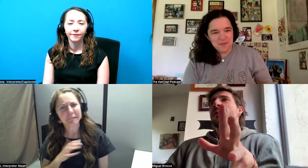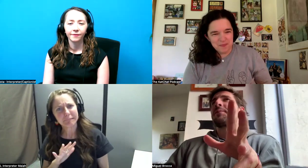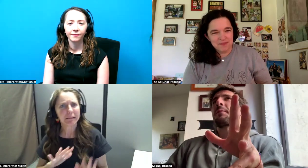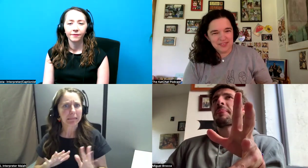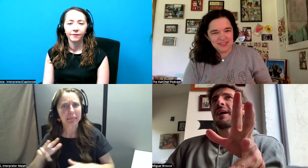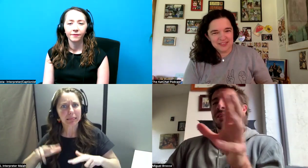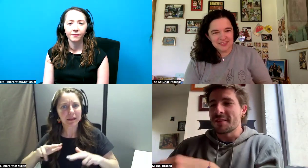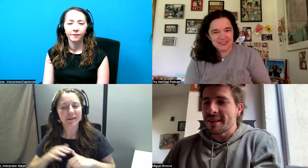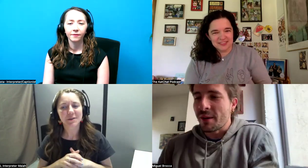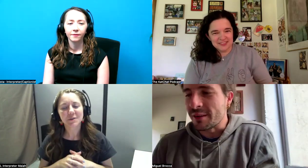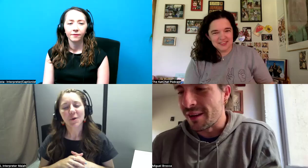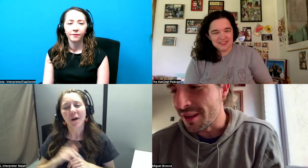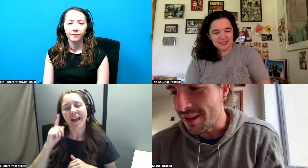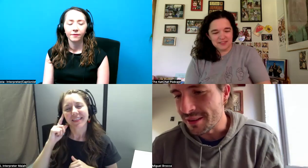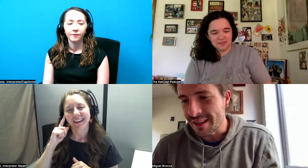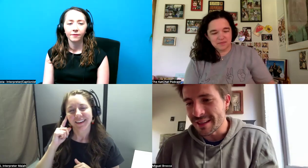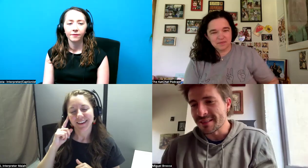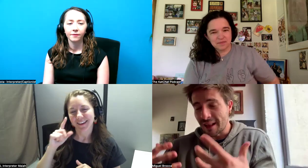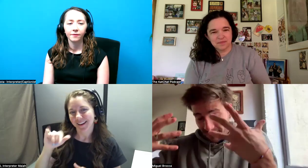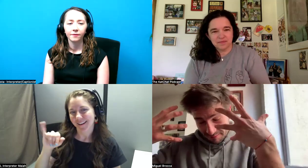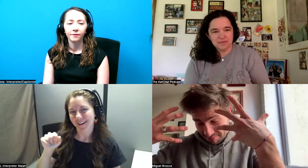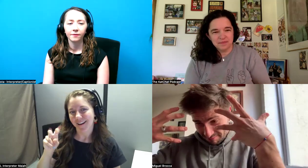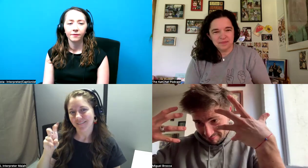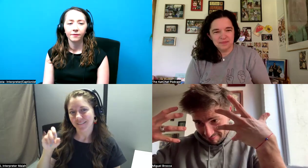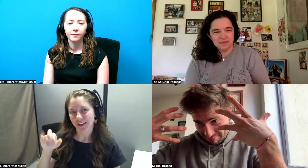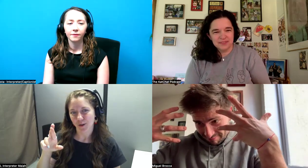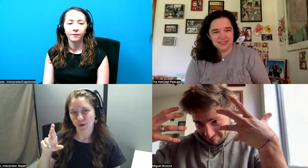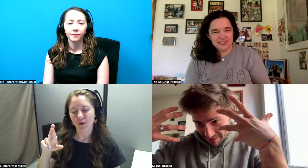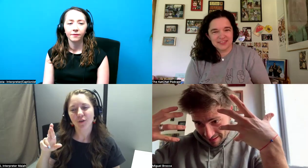like, I think the thing about Javier here is like he's like